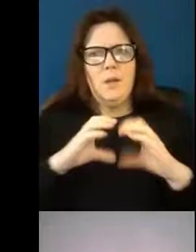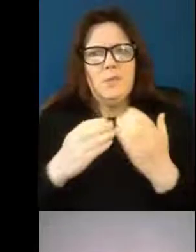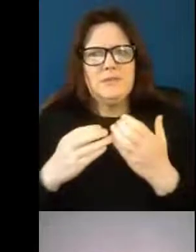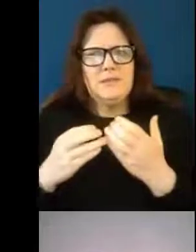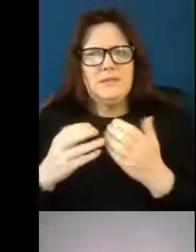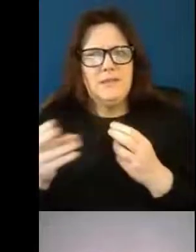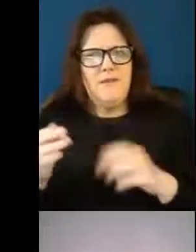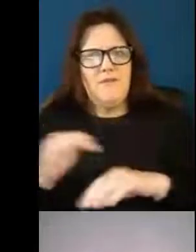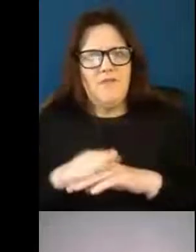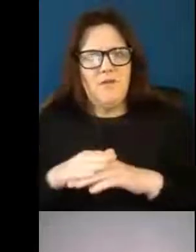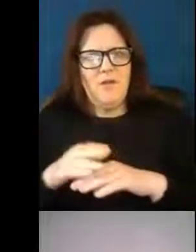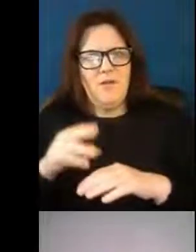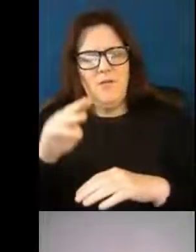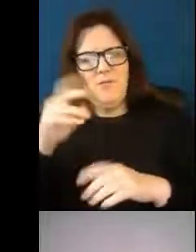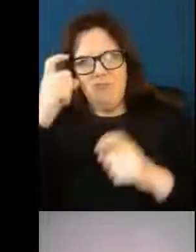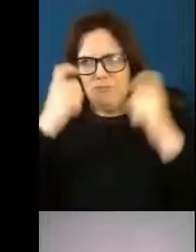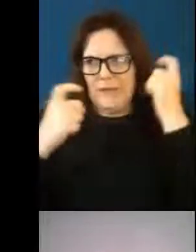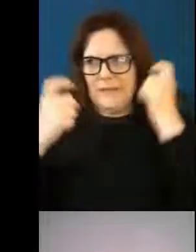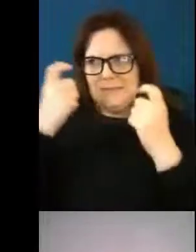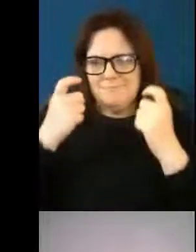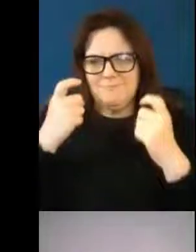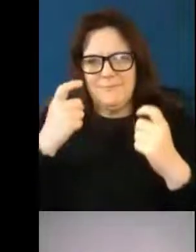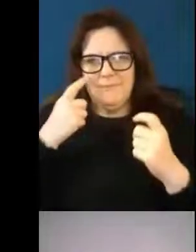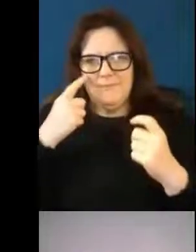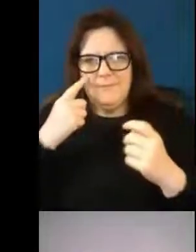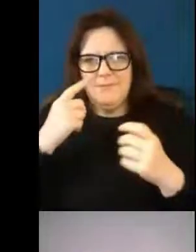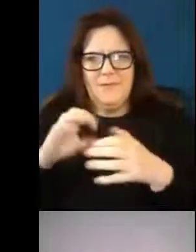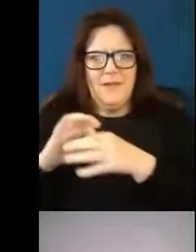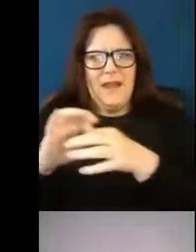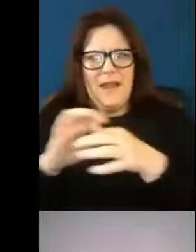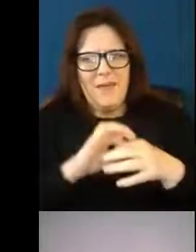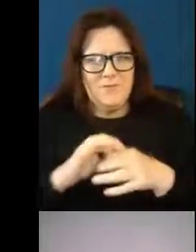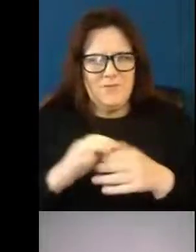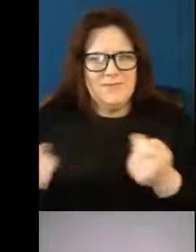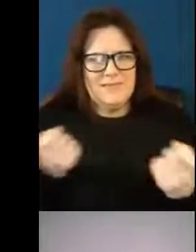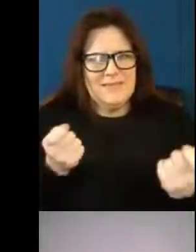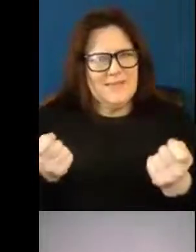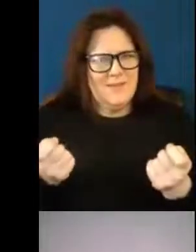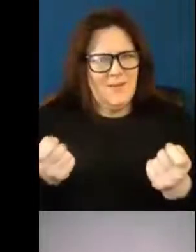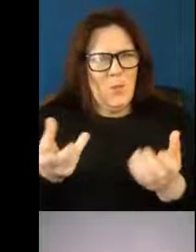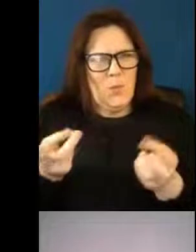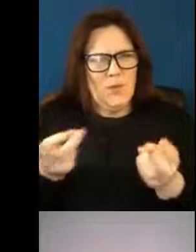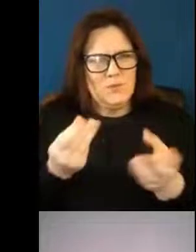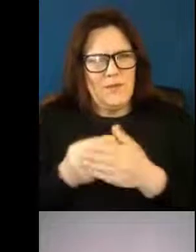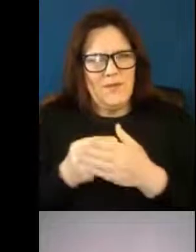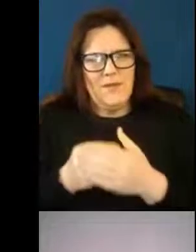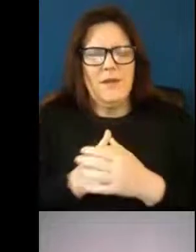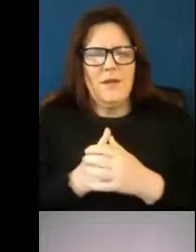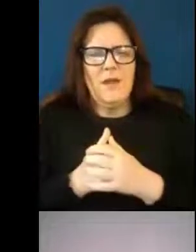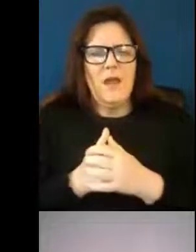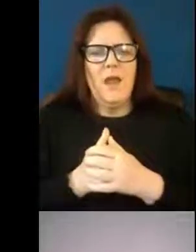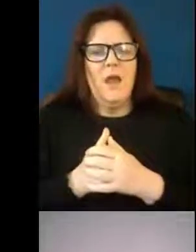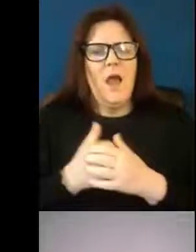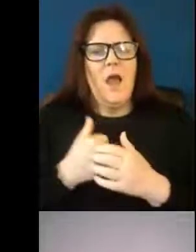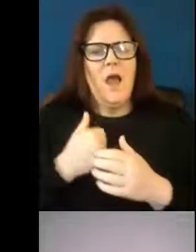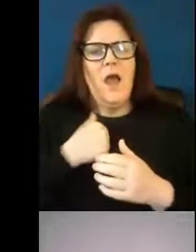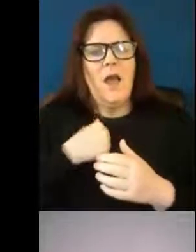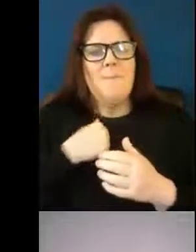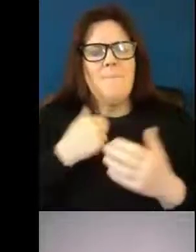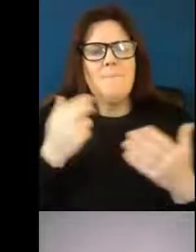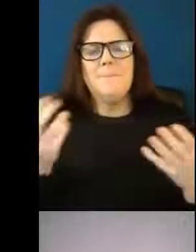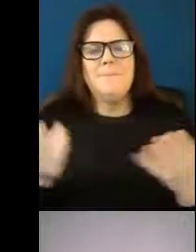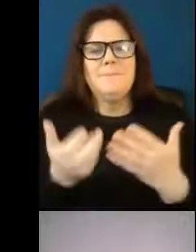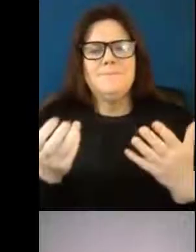of praxis or collaboratories operate. And to this extent, I'm also drawing on my